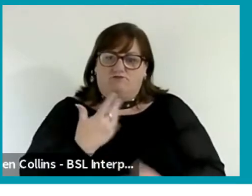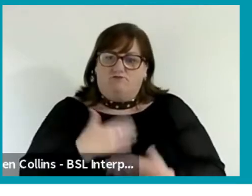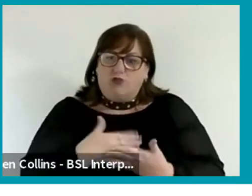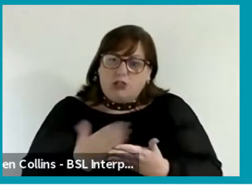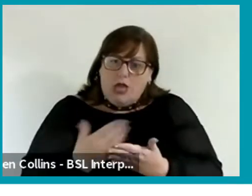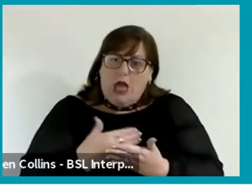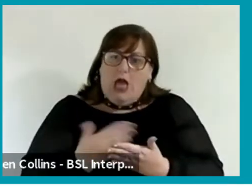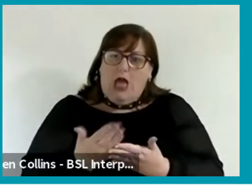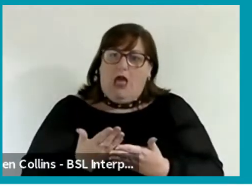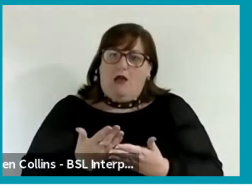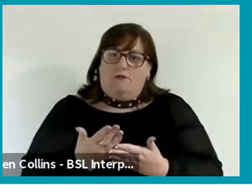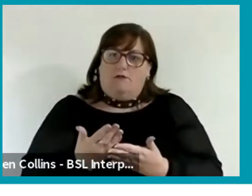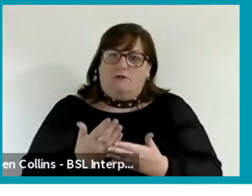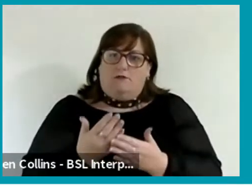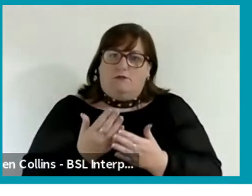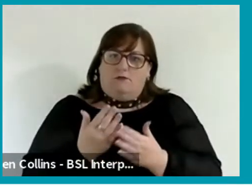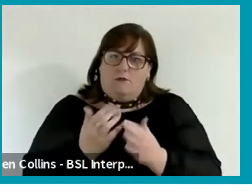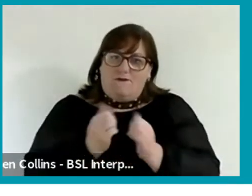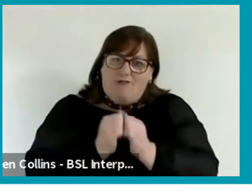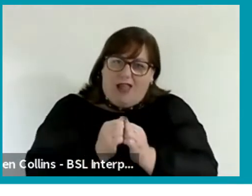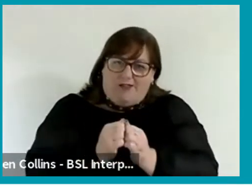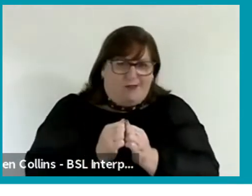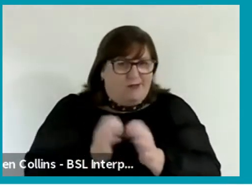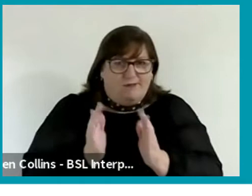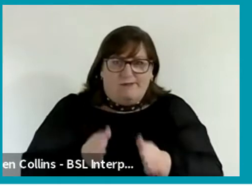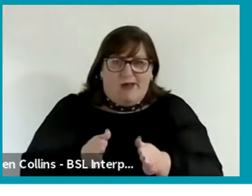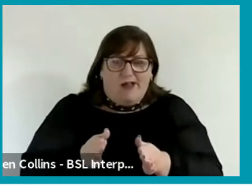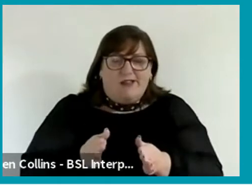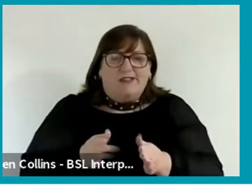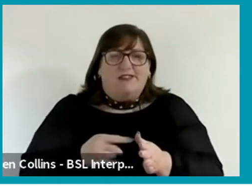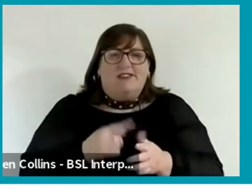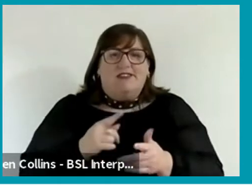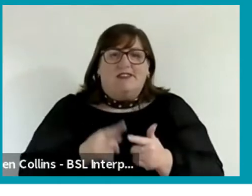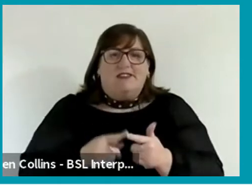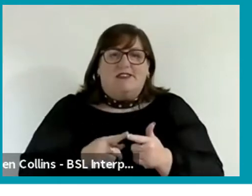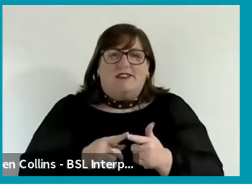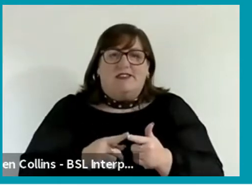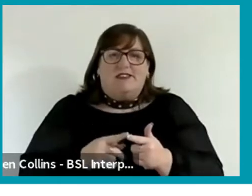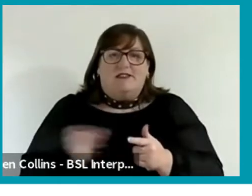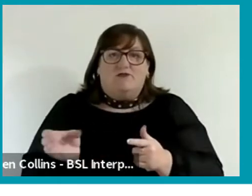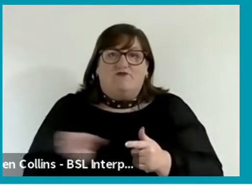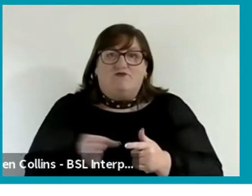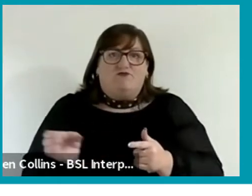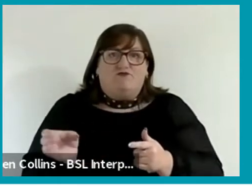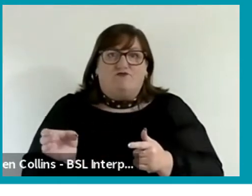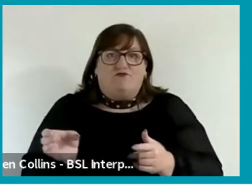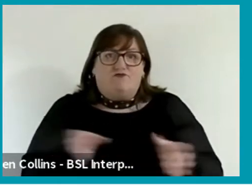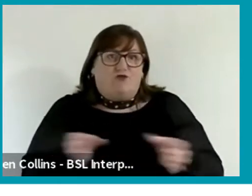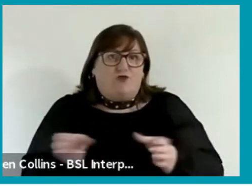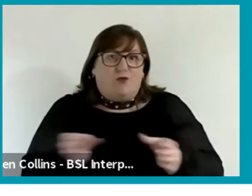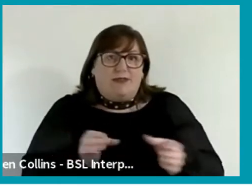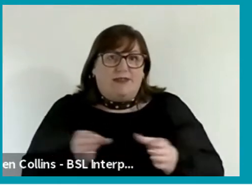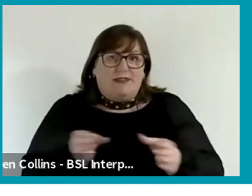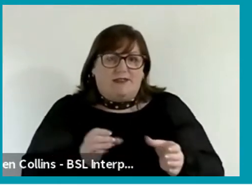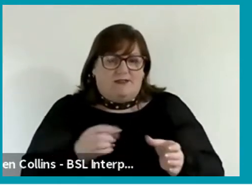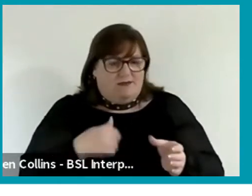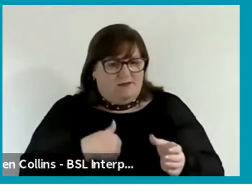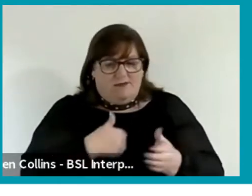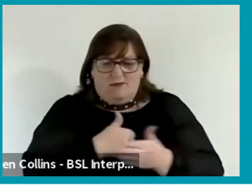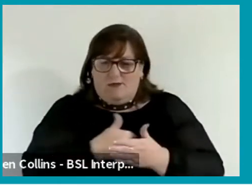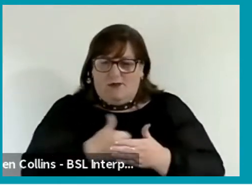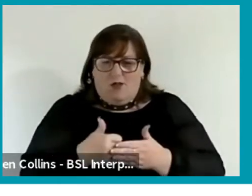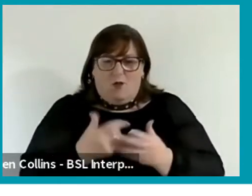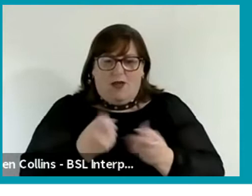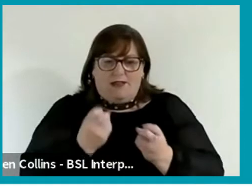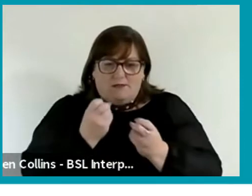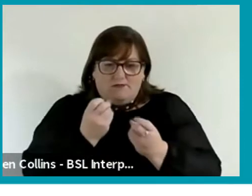that when recruiting, we also make sure that these values are shared and mentioned to people. And 3 of